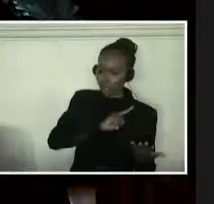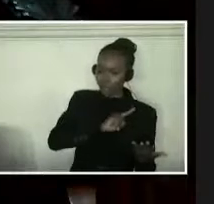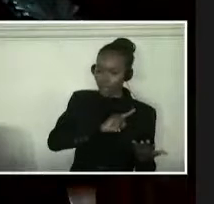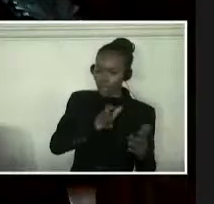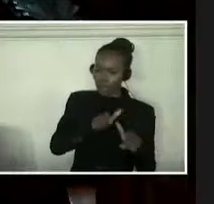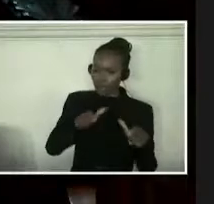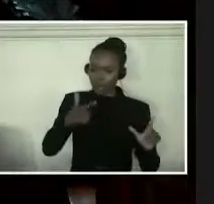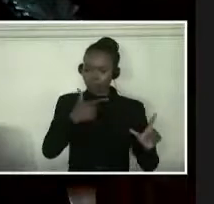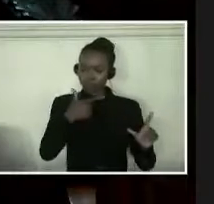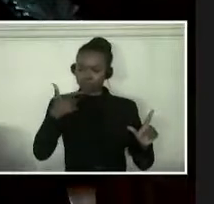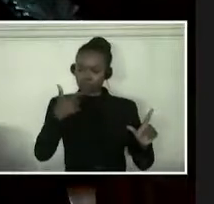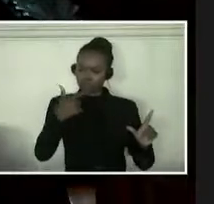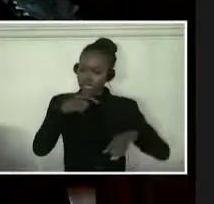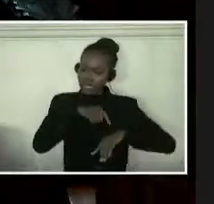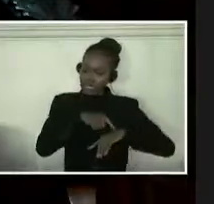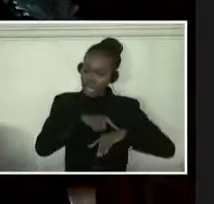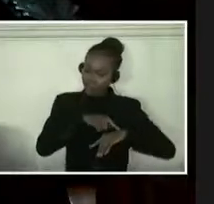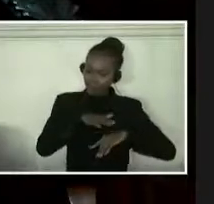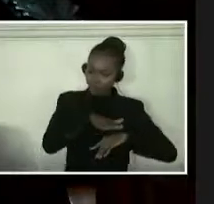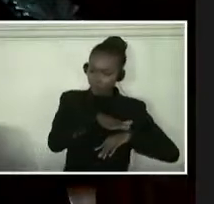together with her crewmates